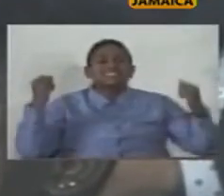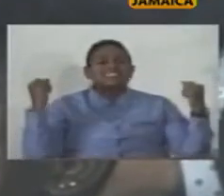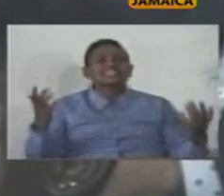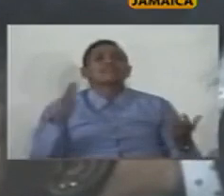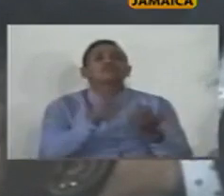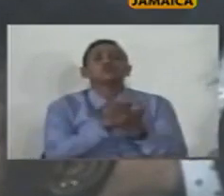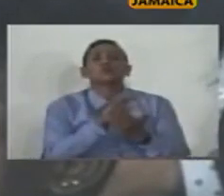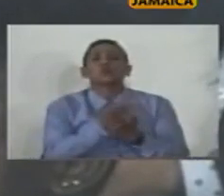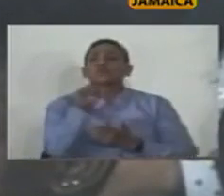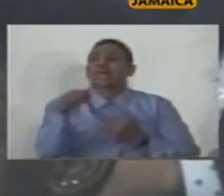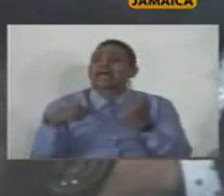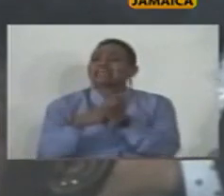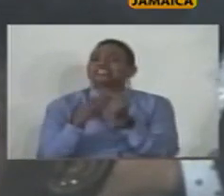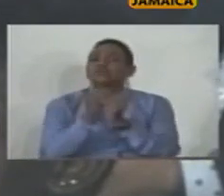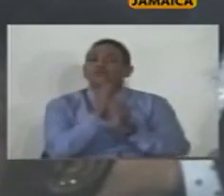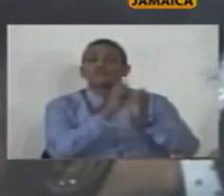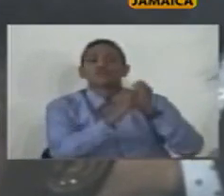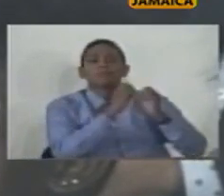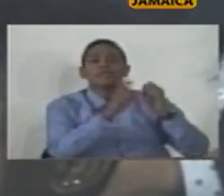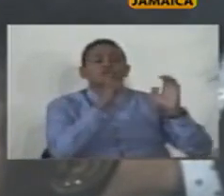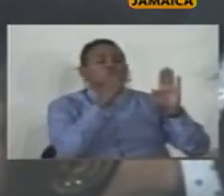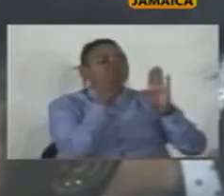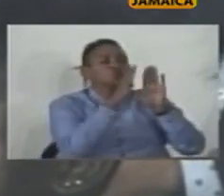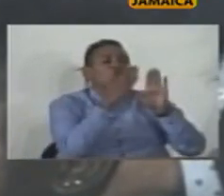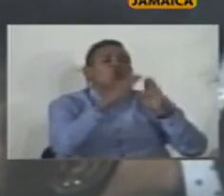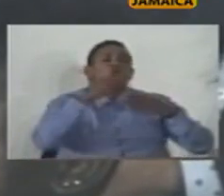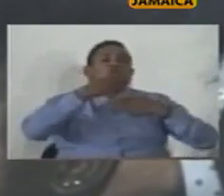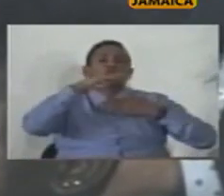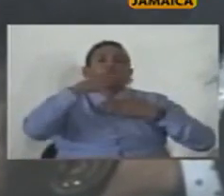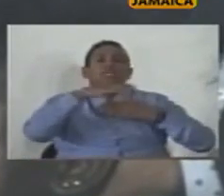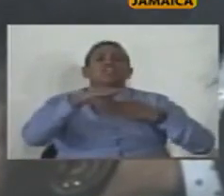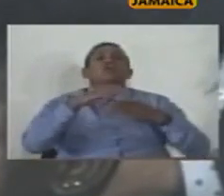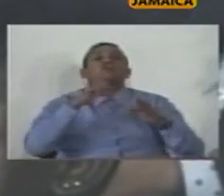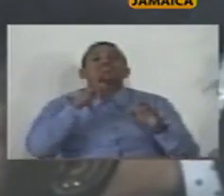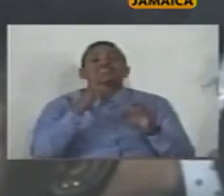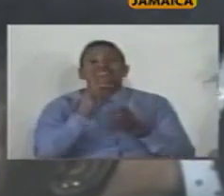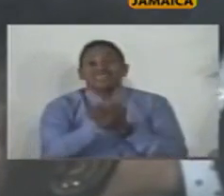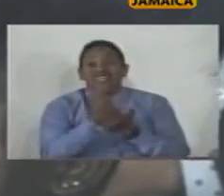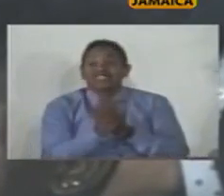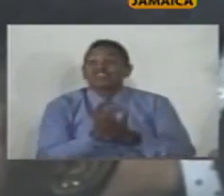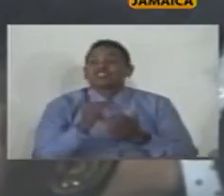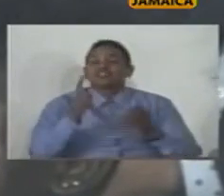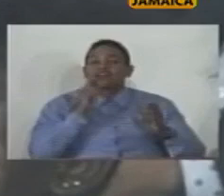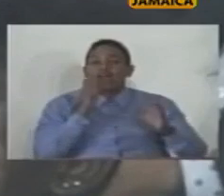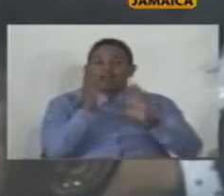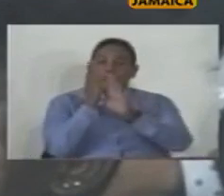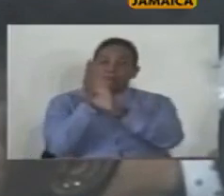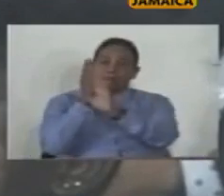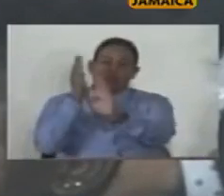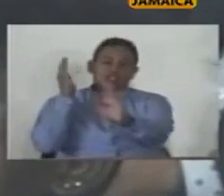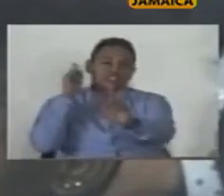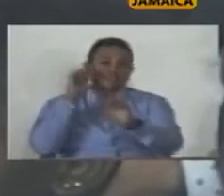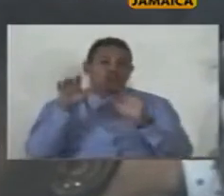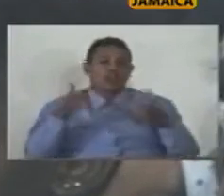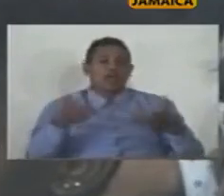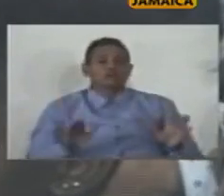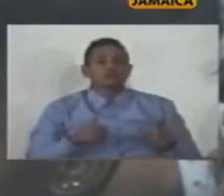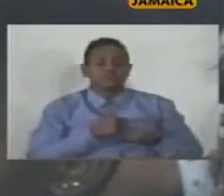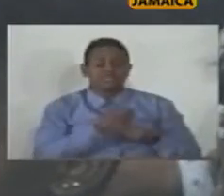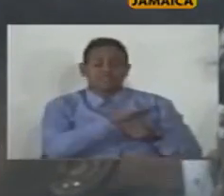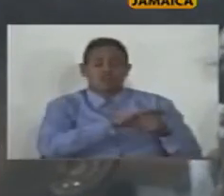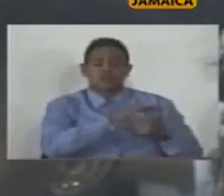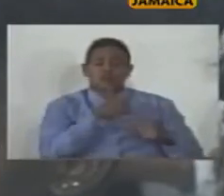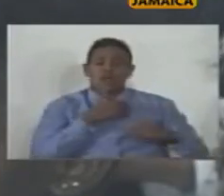were assisted with repairs to doors, windows, kitchen, and partitions for classrooms. The constituency currently has